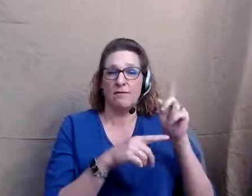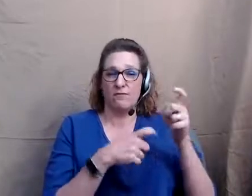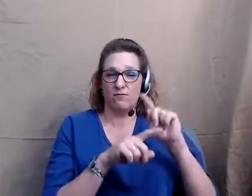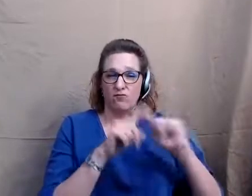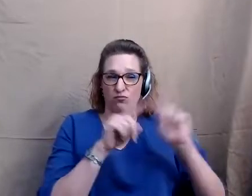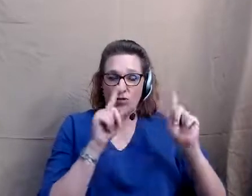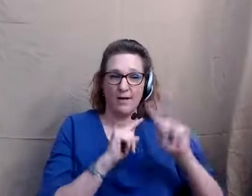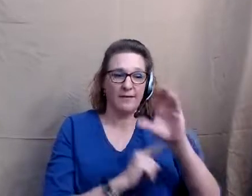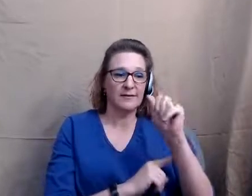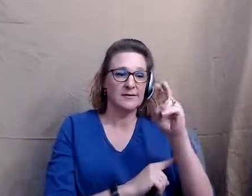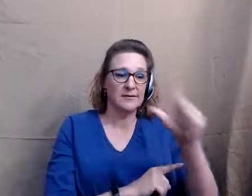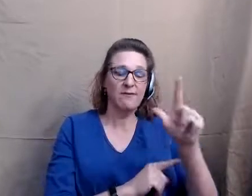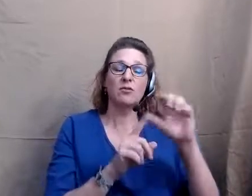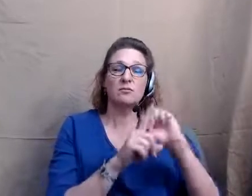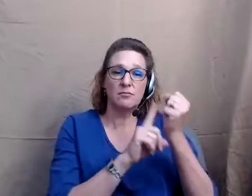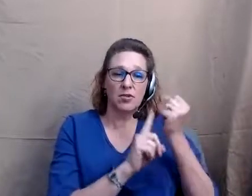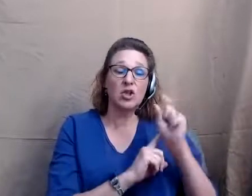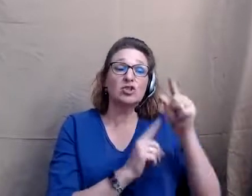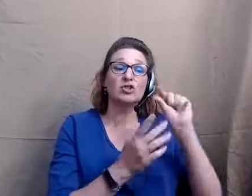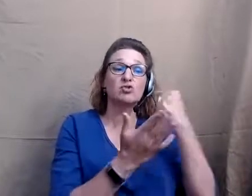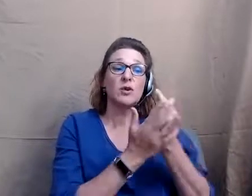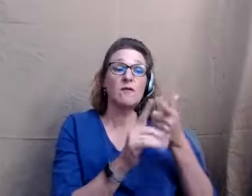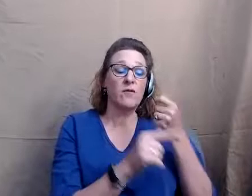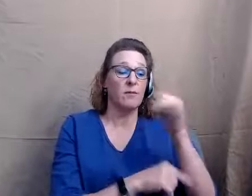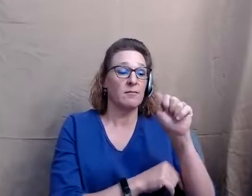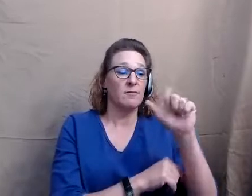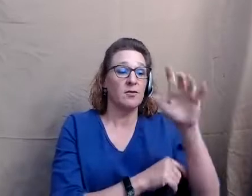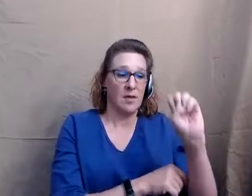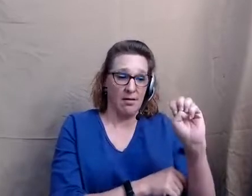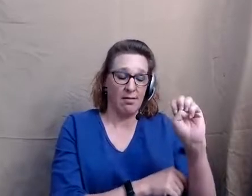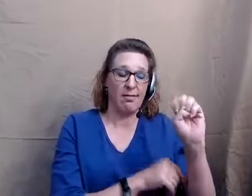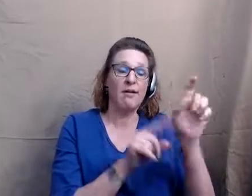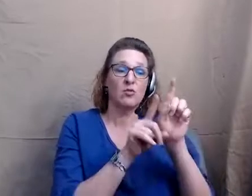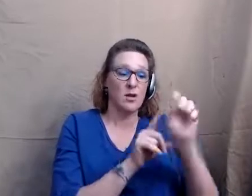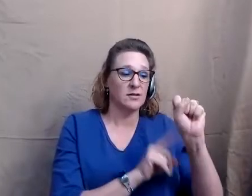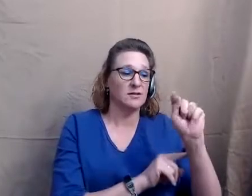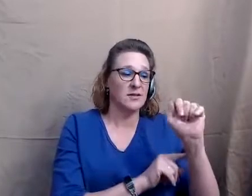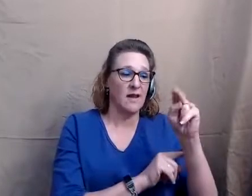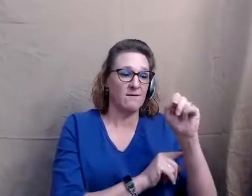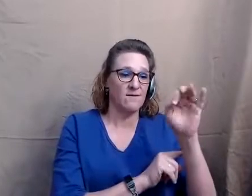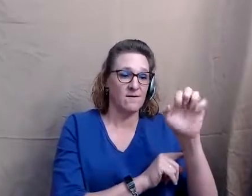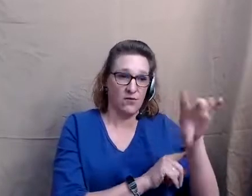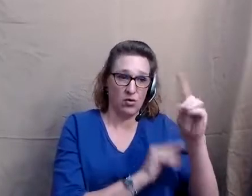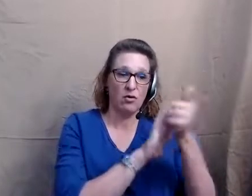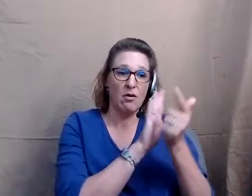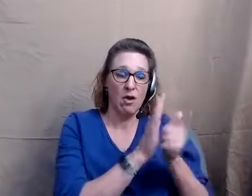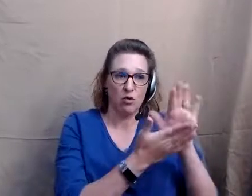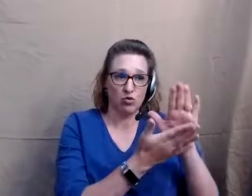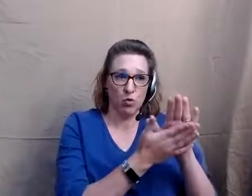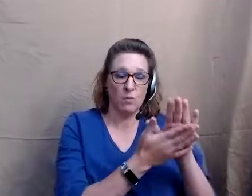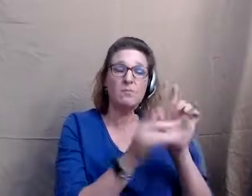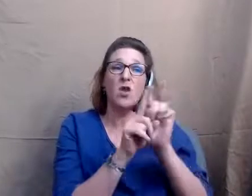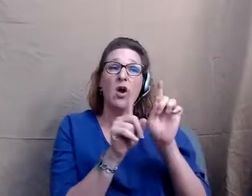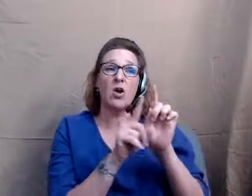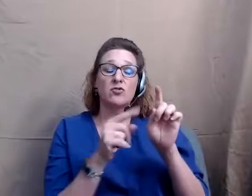matters. Professor Goodmark is a graduate of Yale University and Stanford Law School. We also have with us this evening